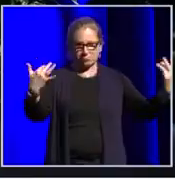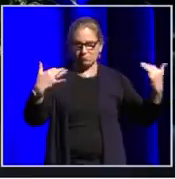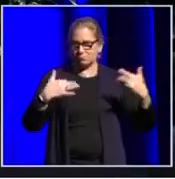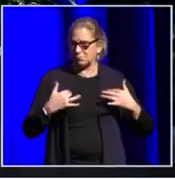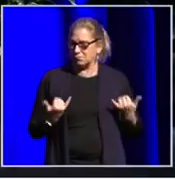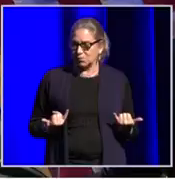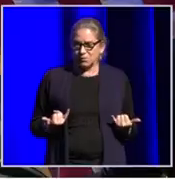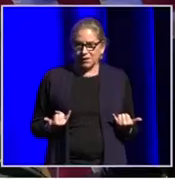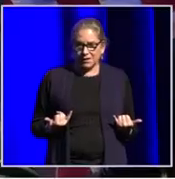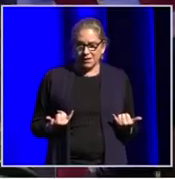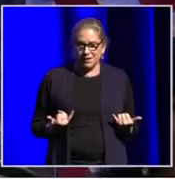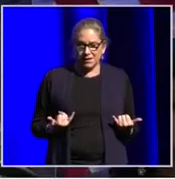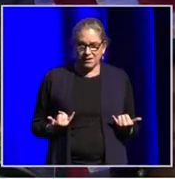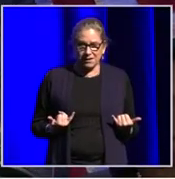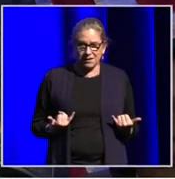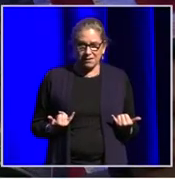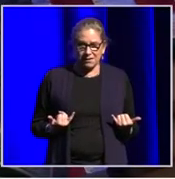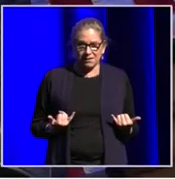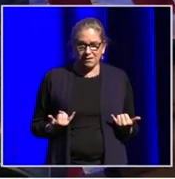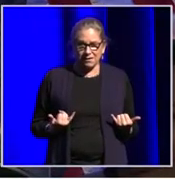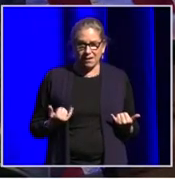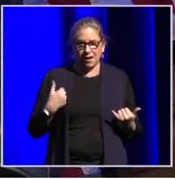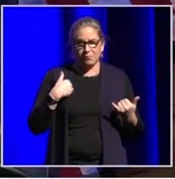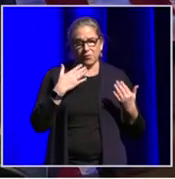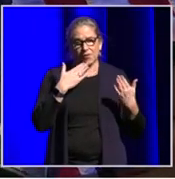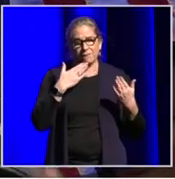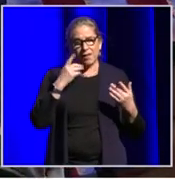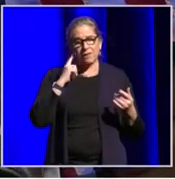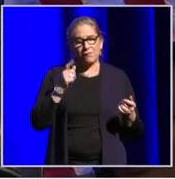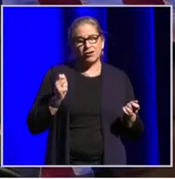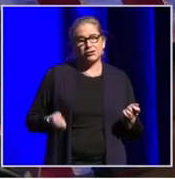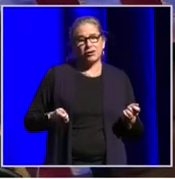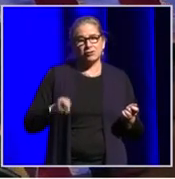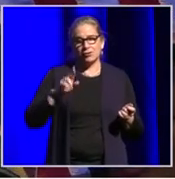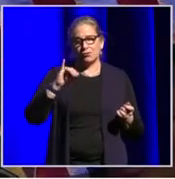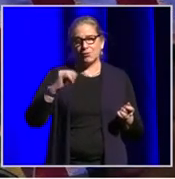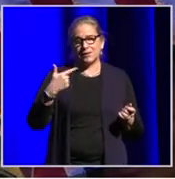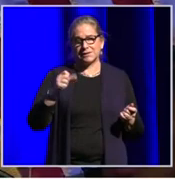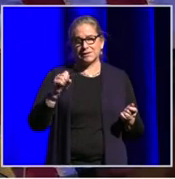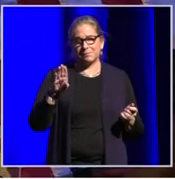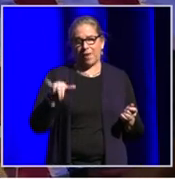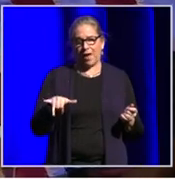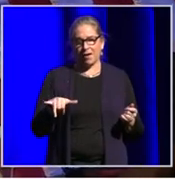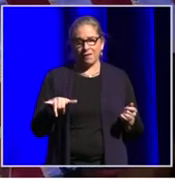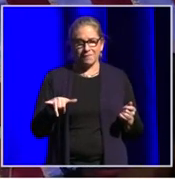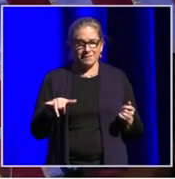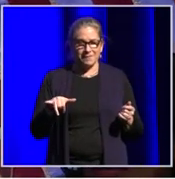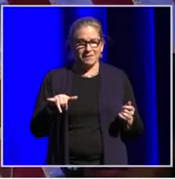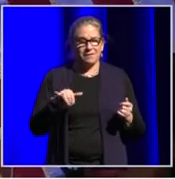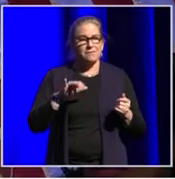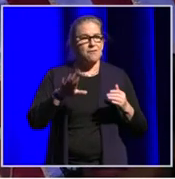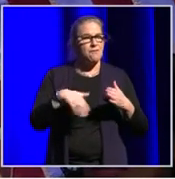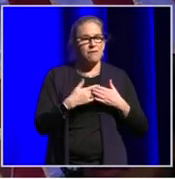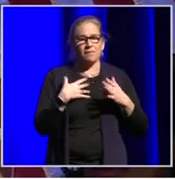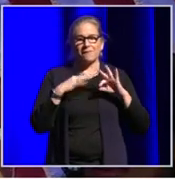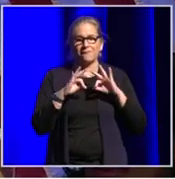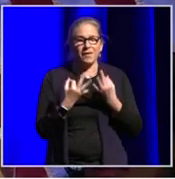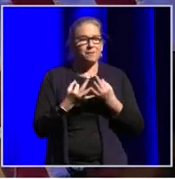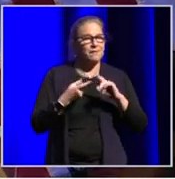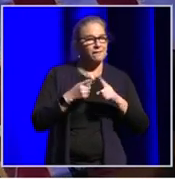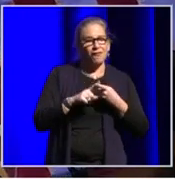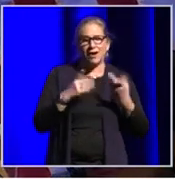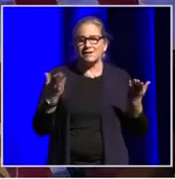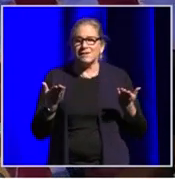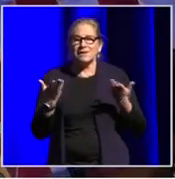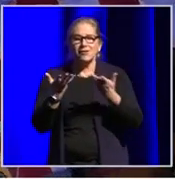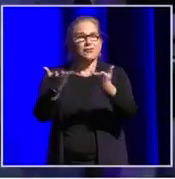Rigsby. And thanks to my family and friends who've traveled near and far to be here today. And every member of Team Zachary,